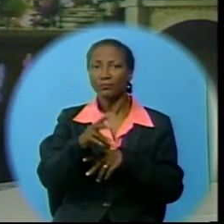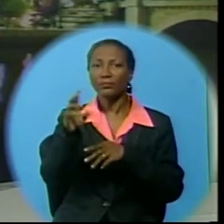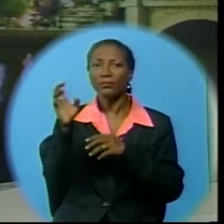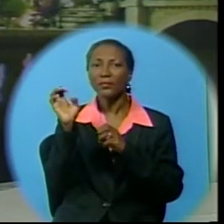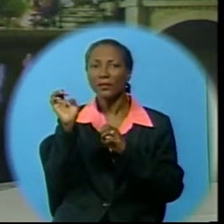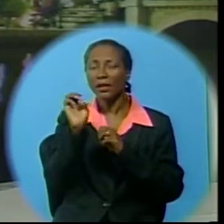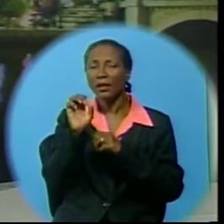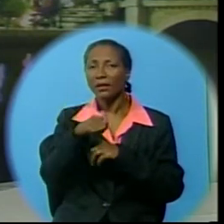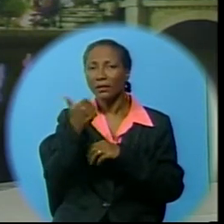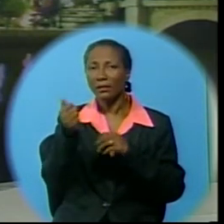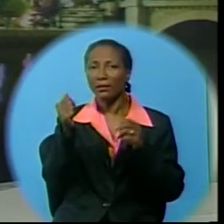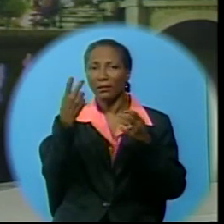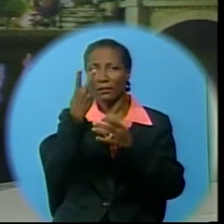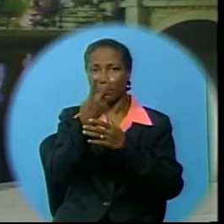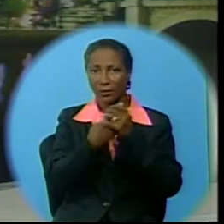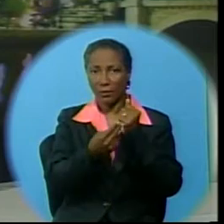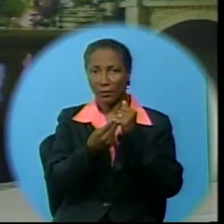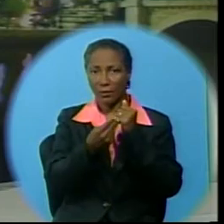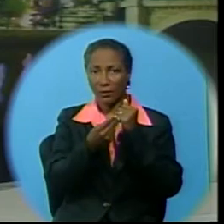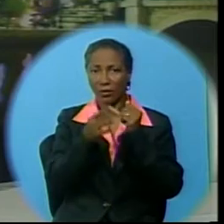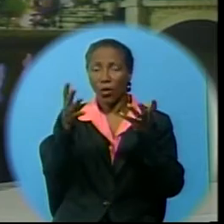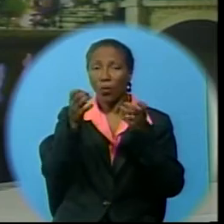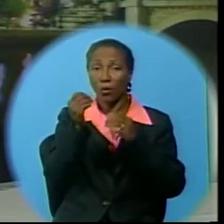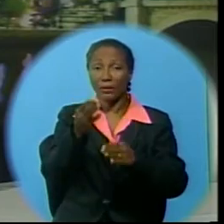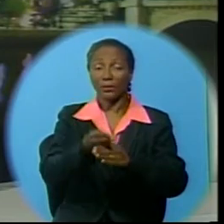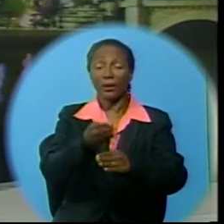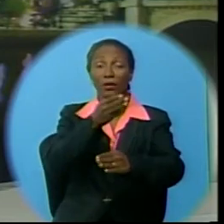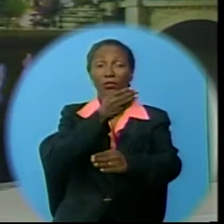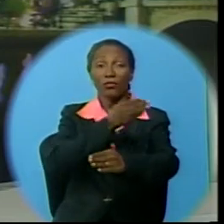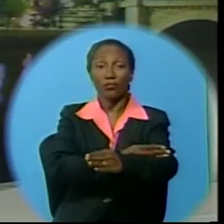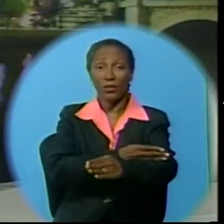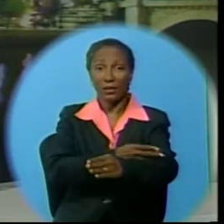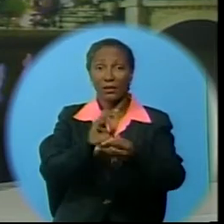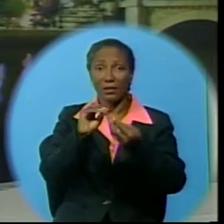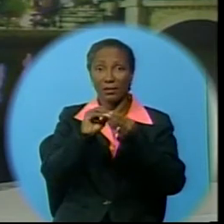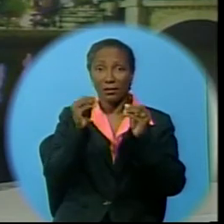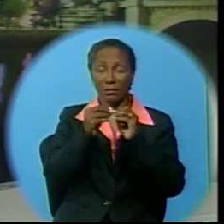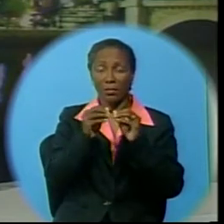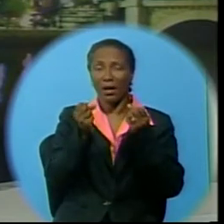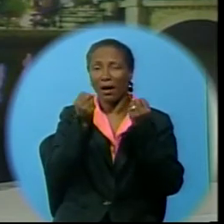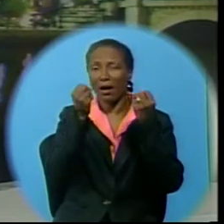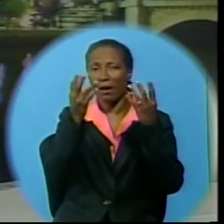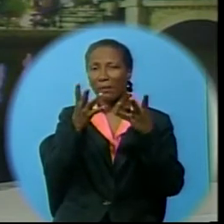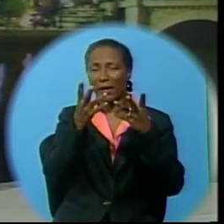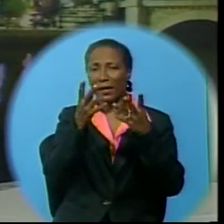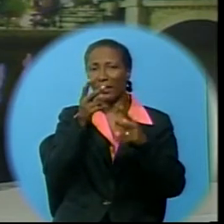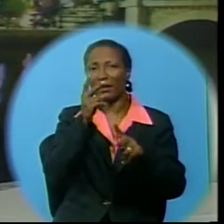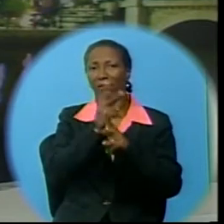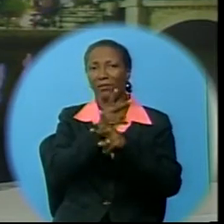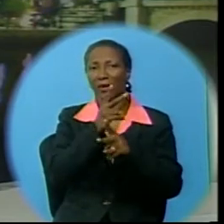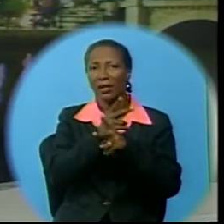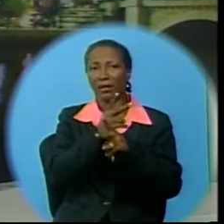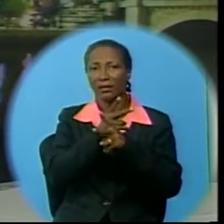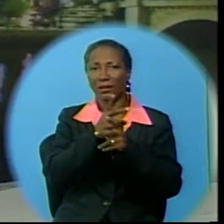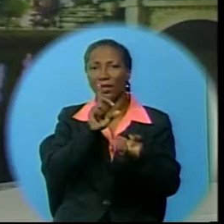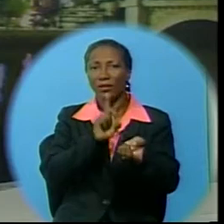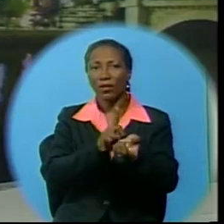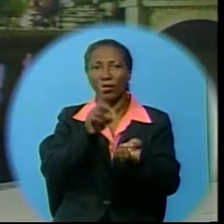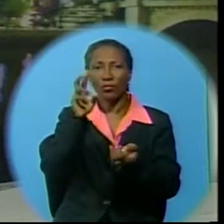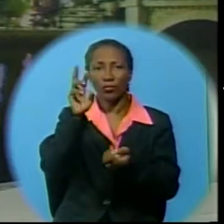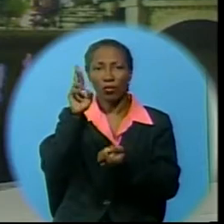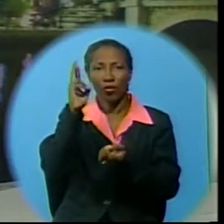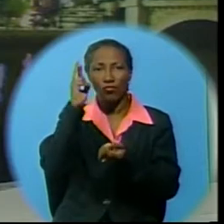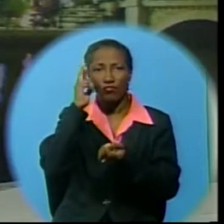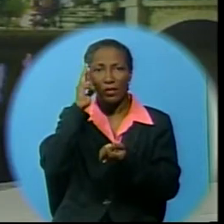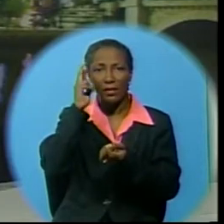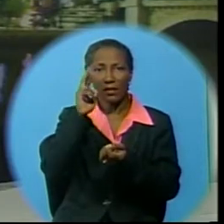Partnership Agreement, or JIZ, wants to increase that number significantly. Executive Project Manager Dr. Rainer Ingalls says one